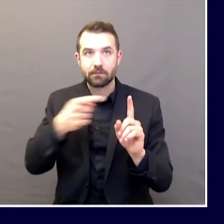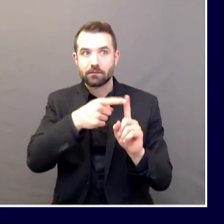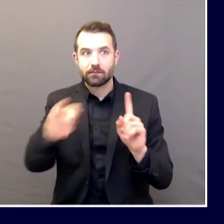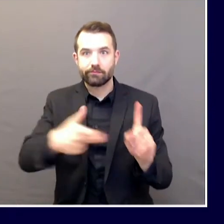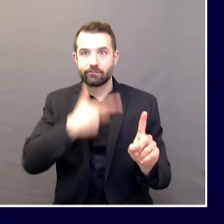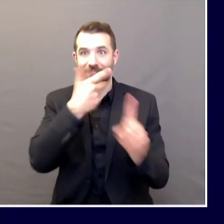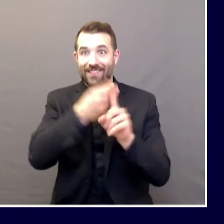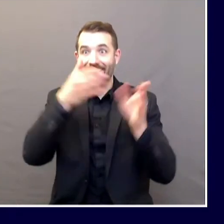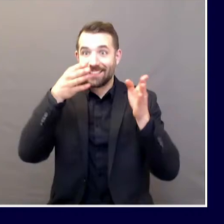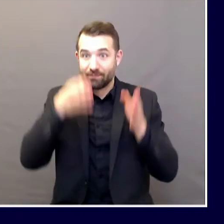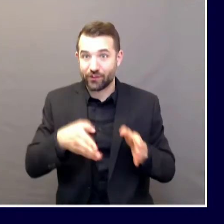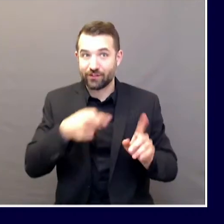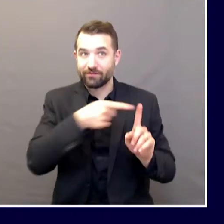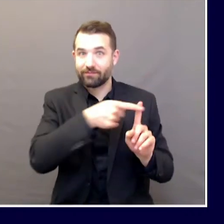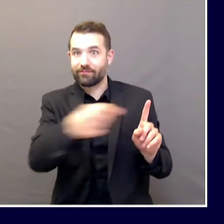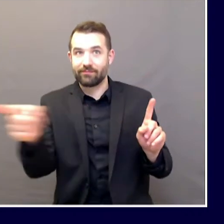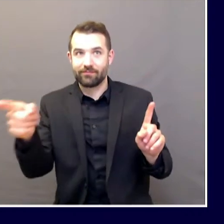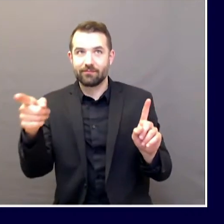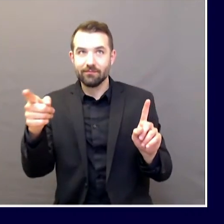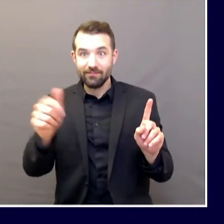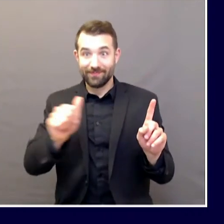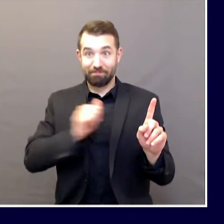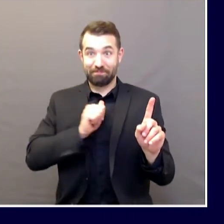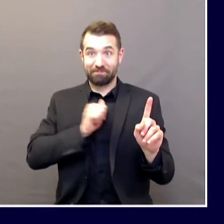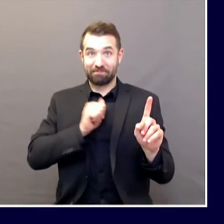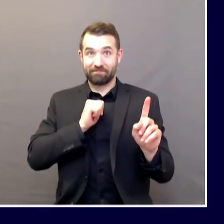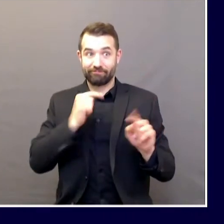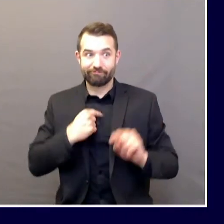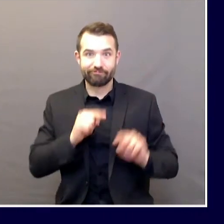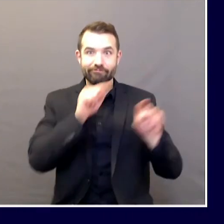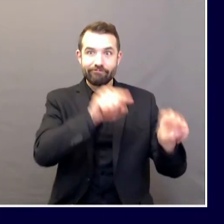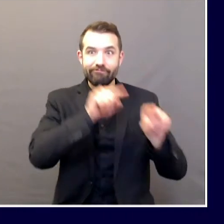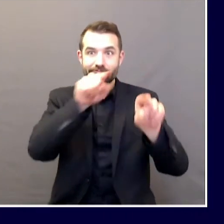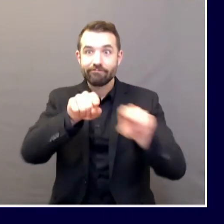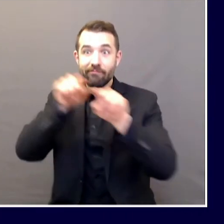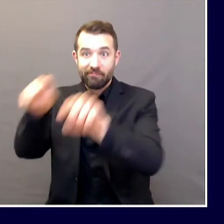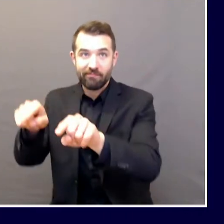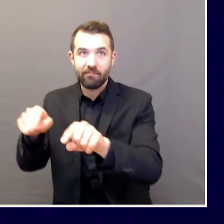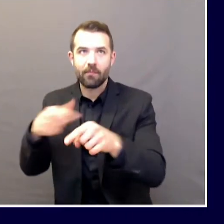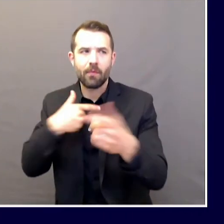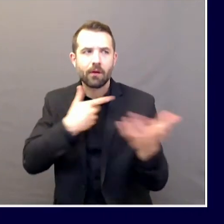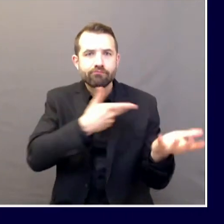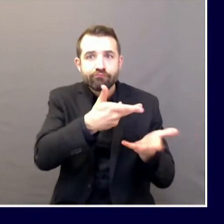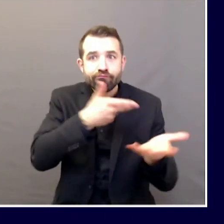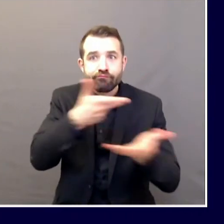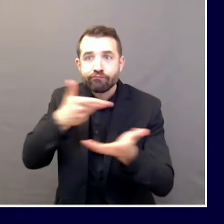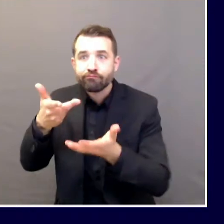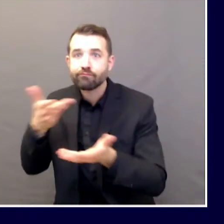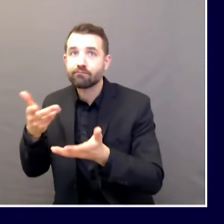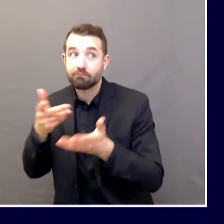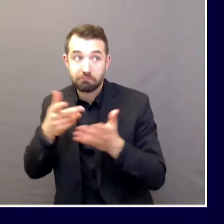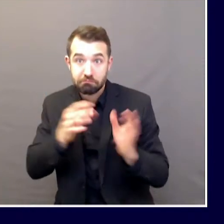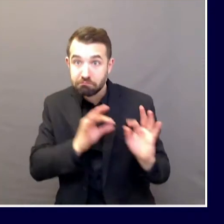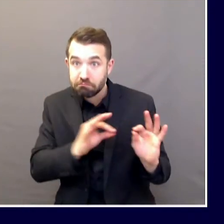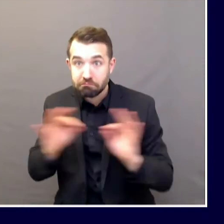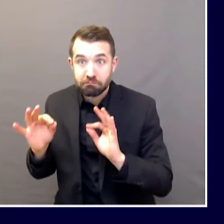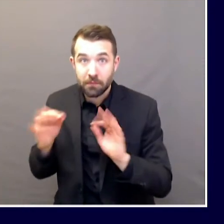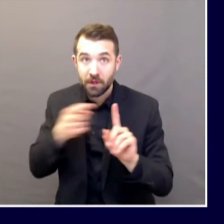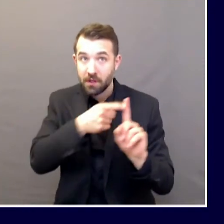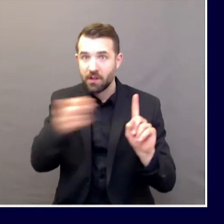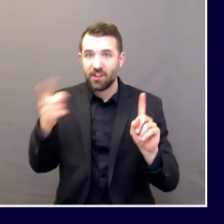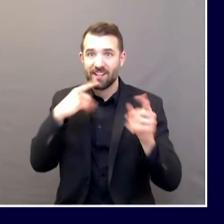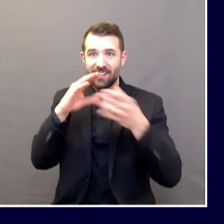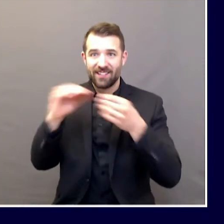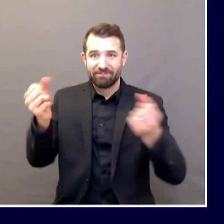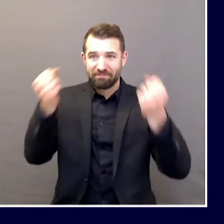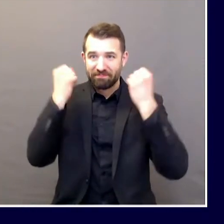a very robust pace of schedules of appointments being opened up and then snapped up. And so we